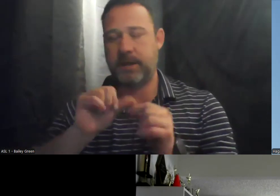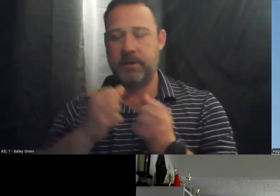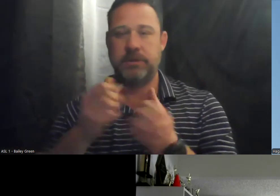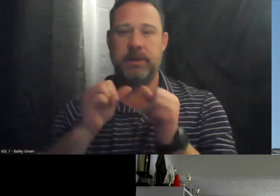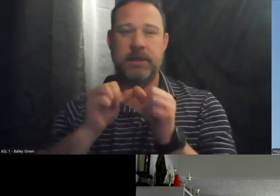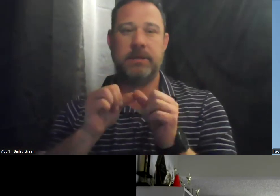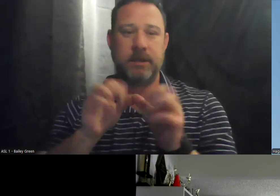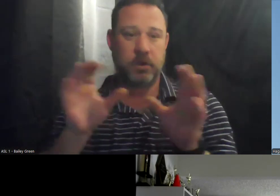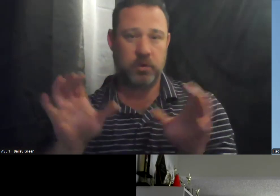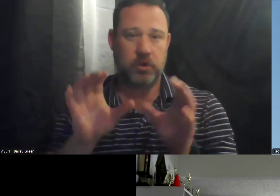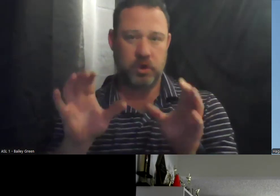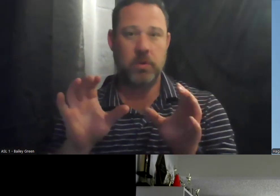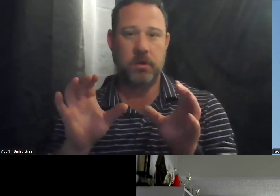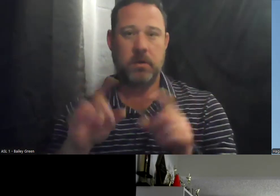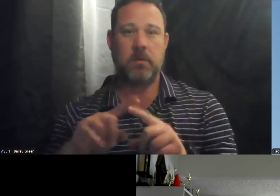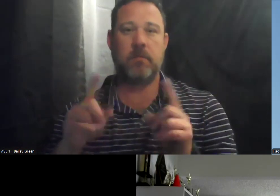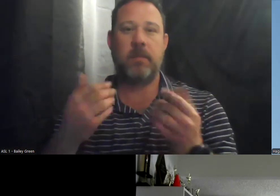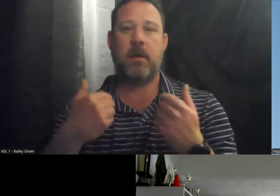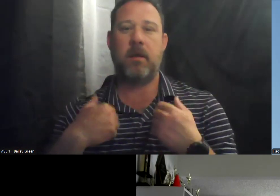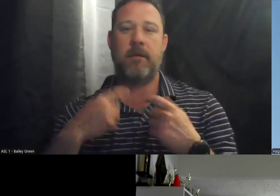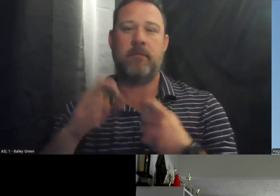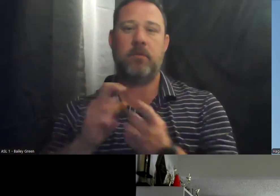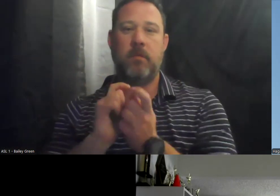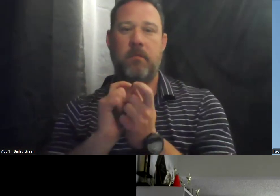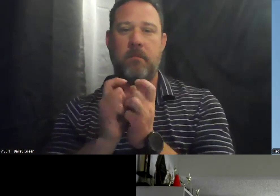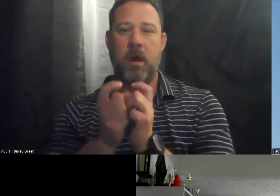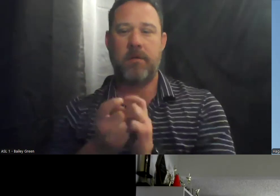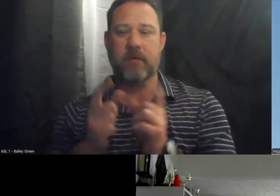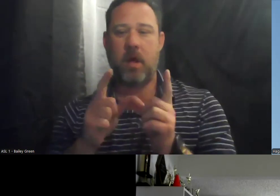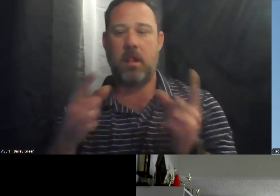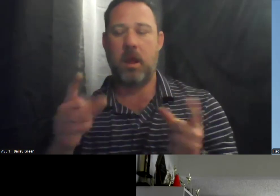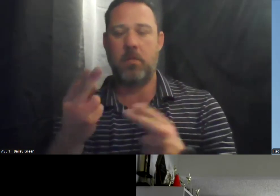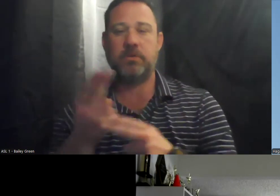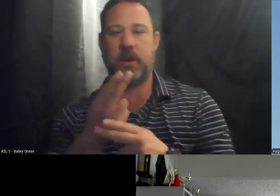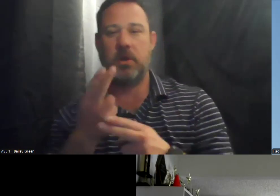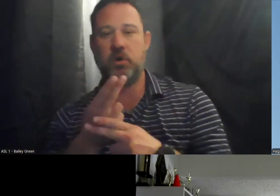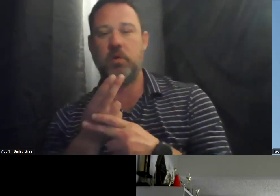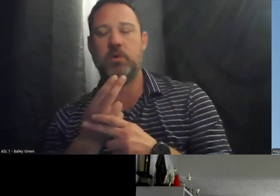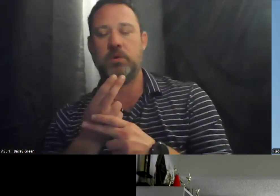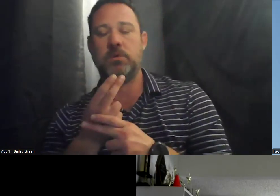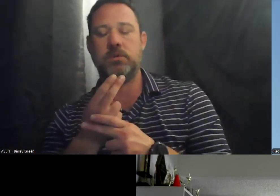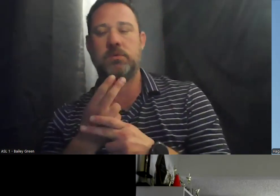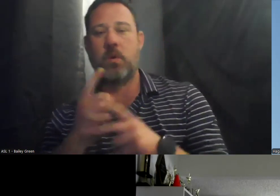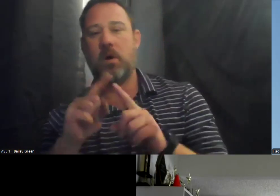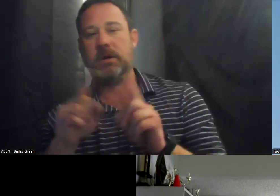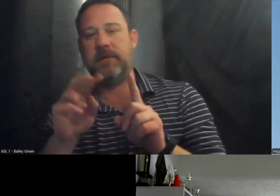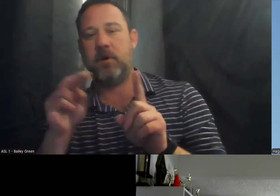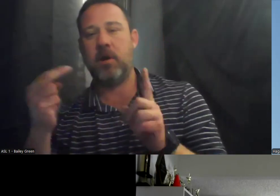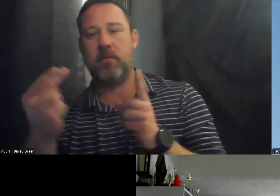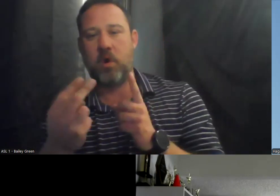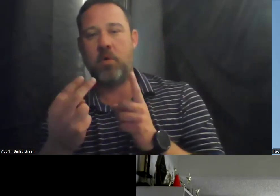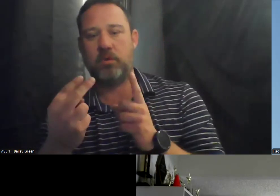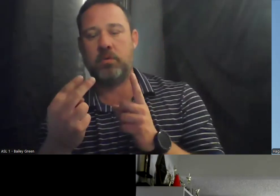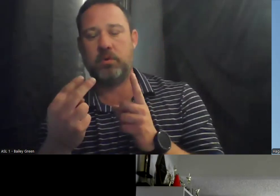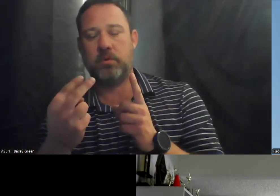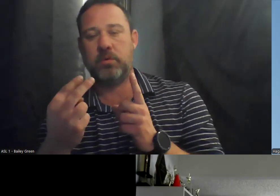what they are doing, but they may have to modify the language they use to do it, or take different approaches. So we're going to have